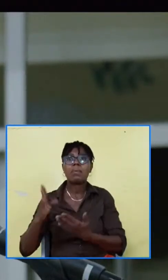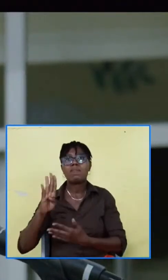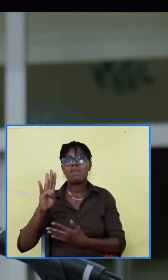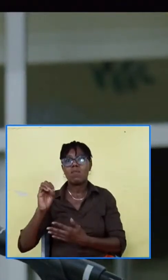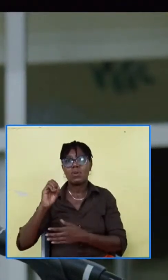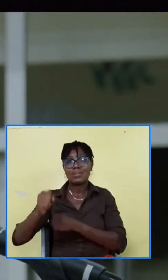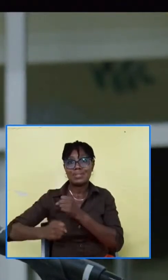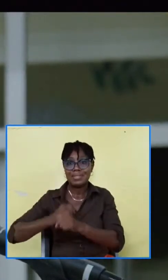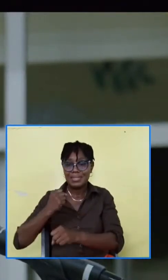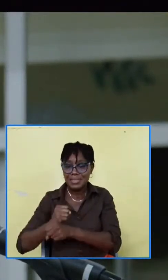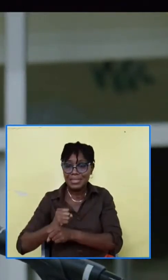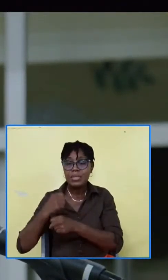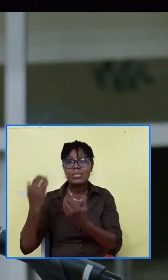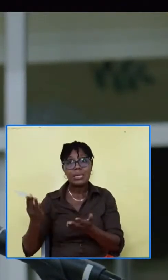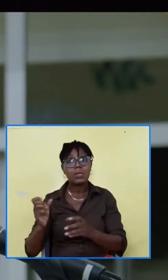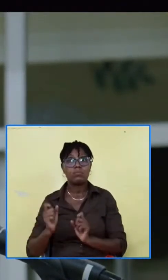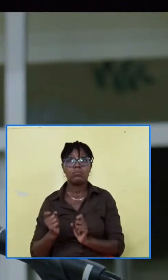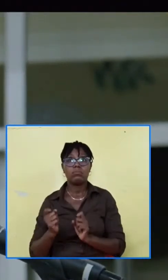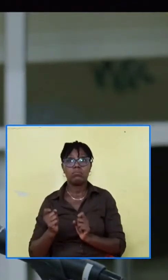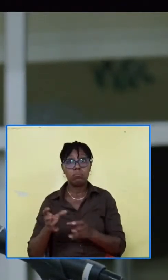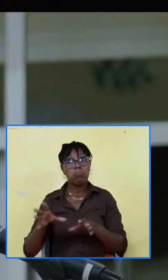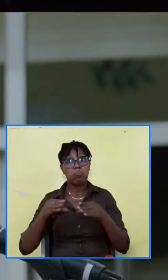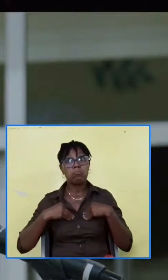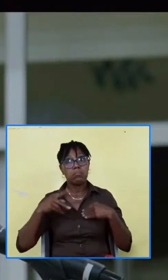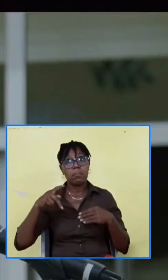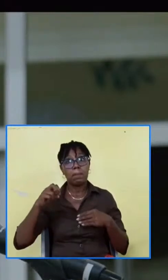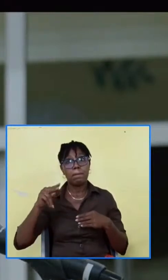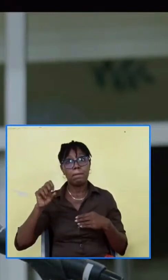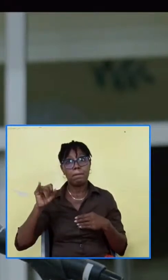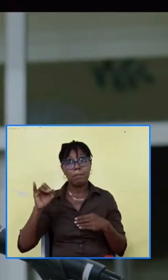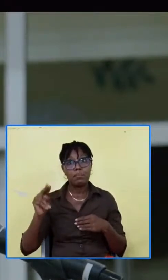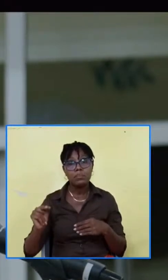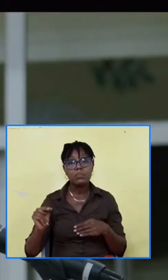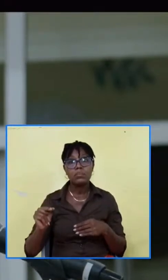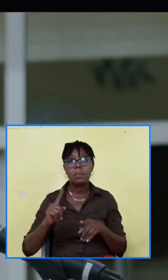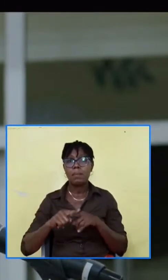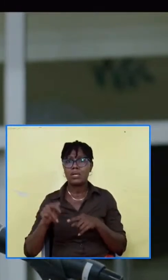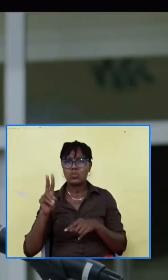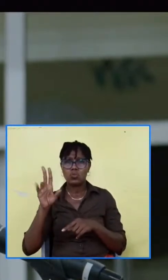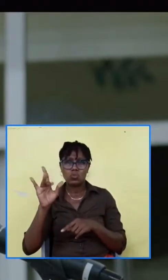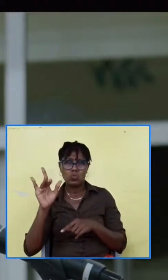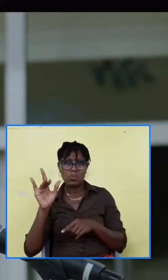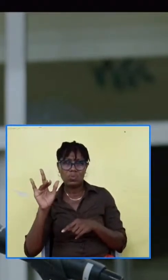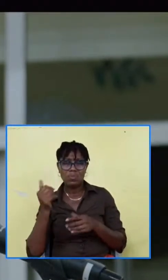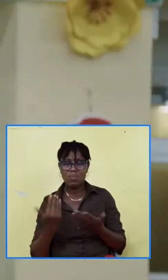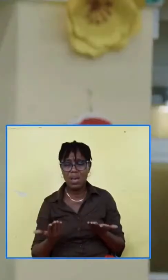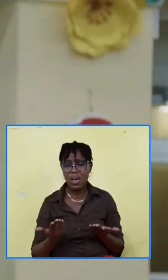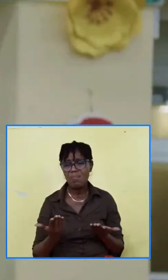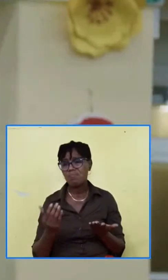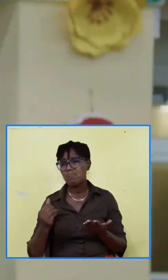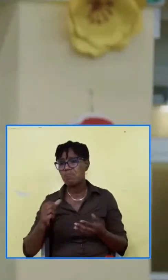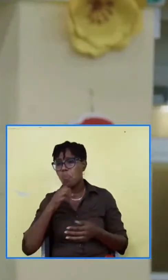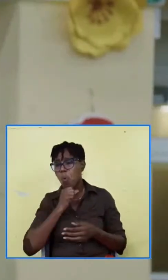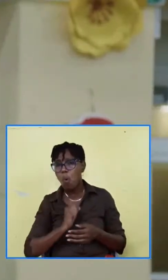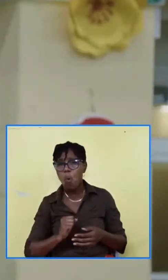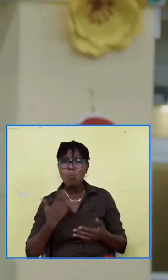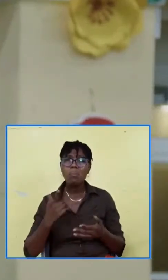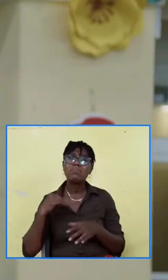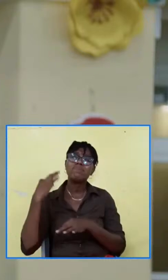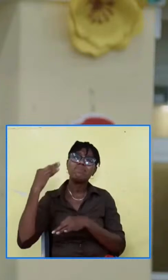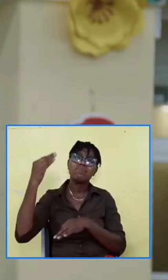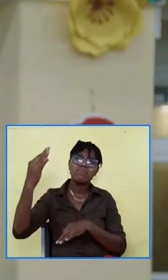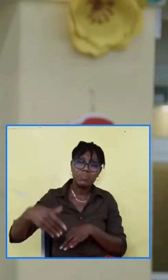contribution, he should be eligible to go for a pension. But someone who started at 35 contributing, he probably need to take a little longer until he get a